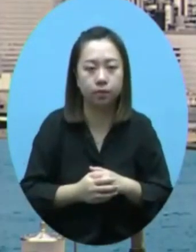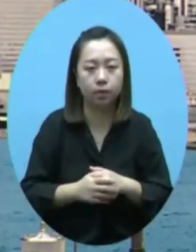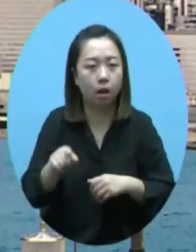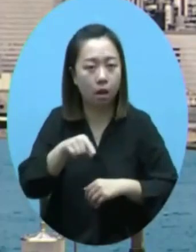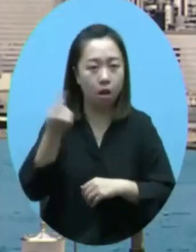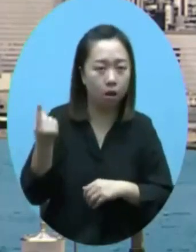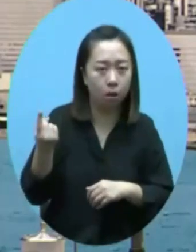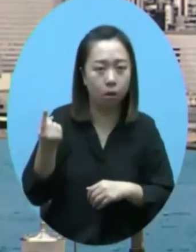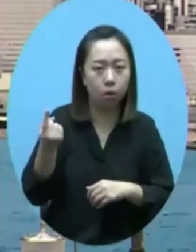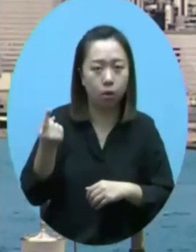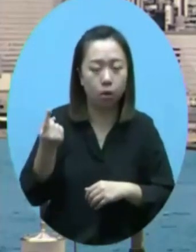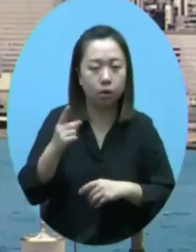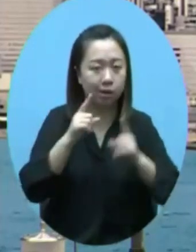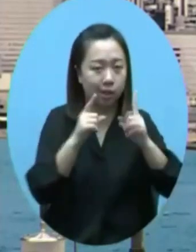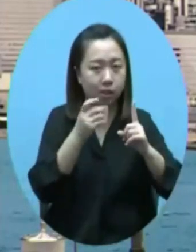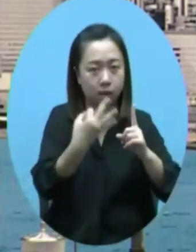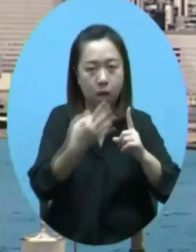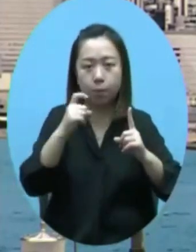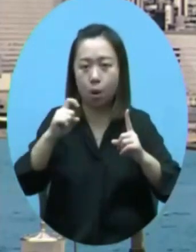a 70-year-old female.